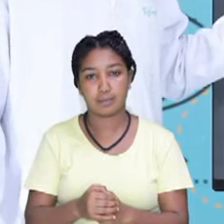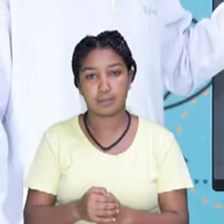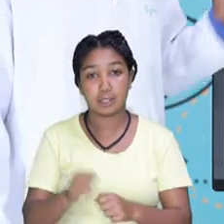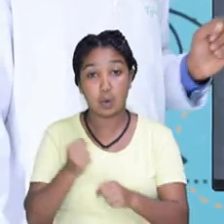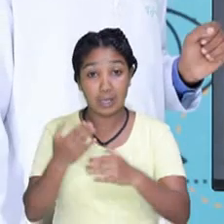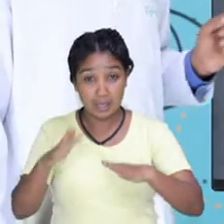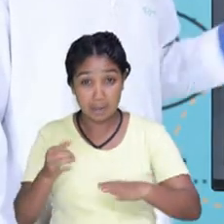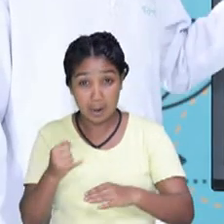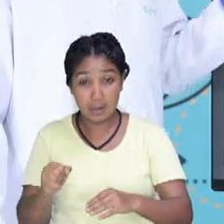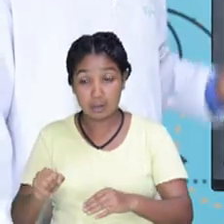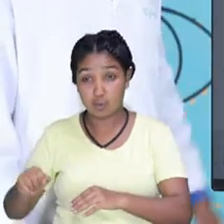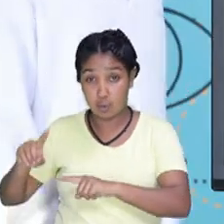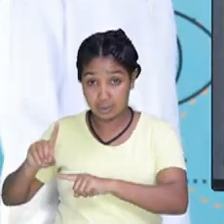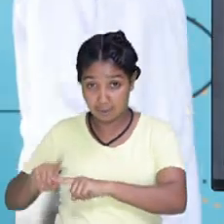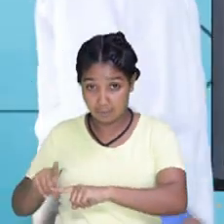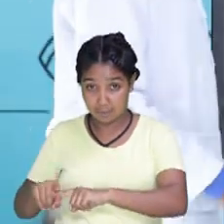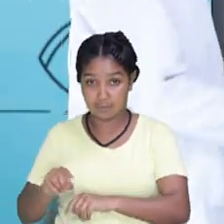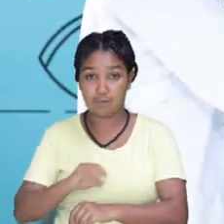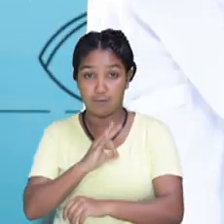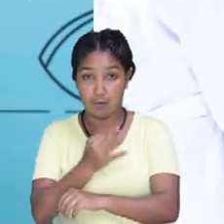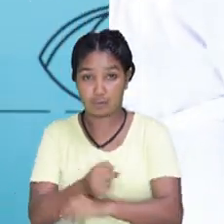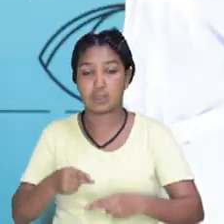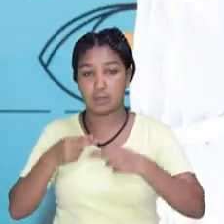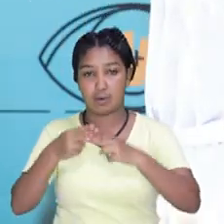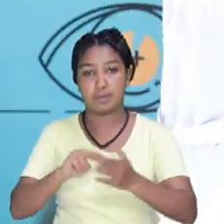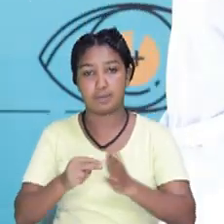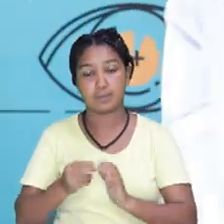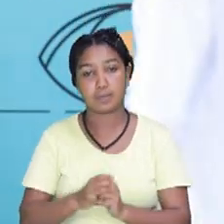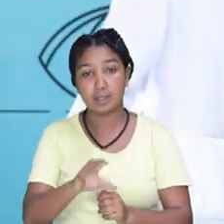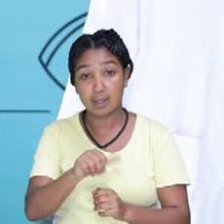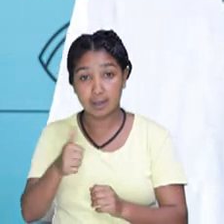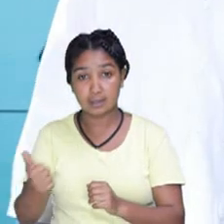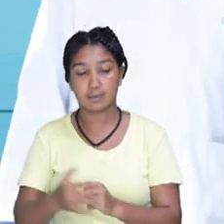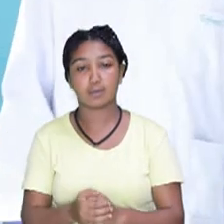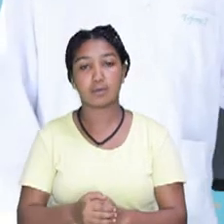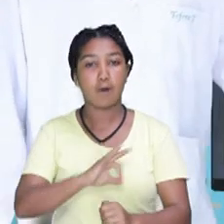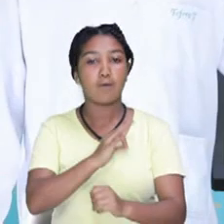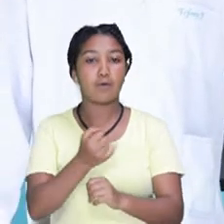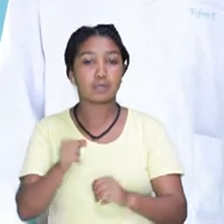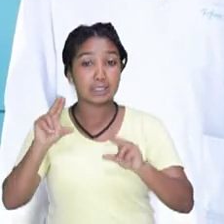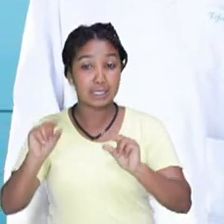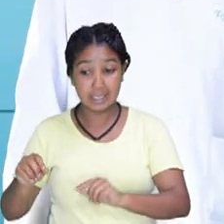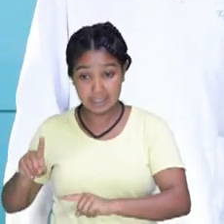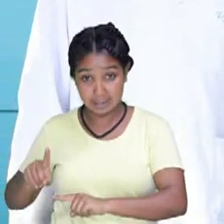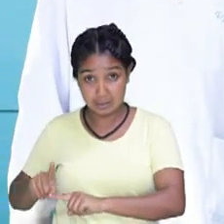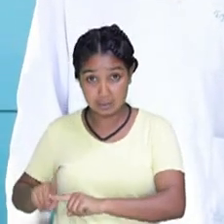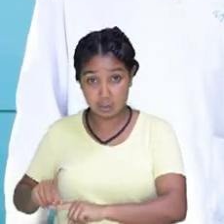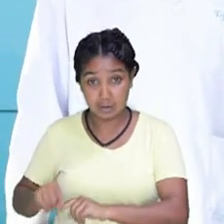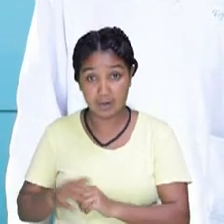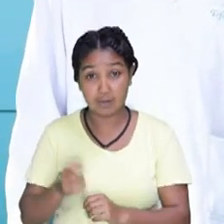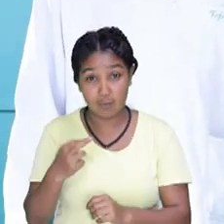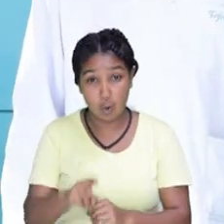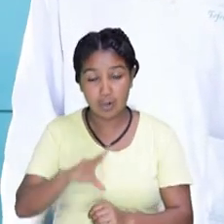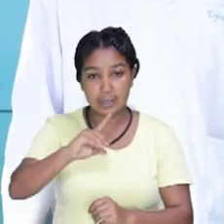the work done by conservative force, or such force are known as conservative force. The other force,